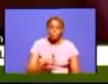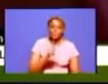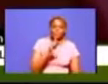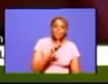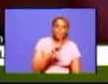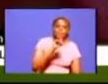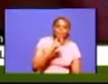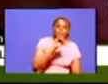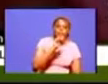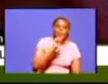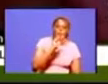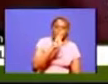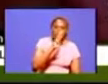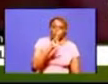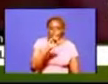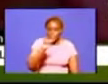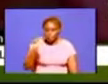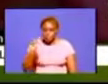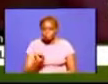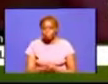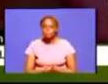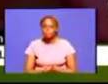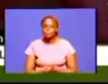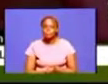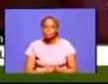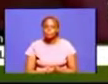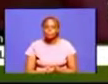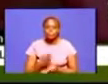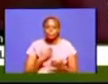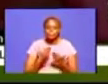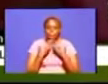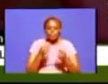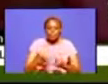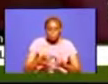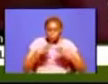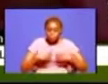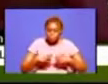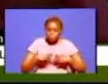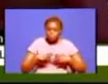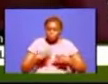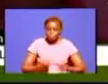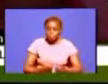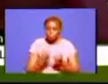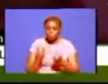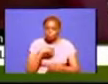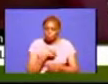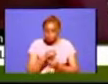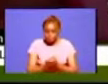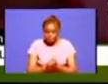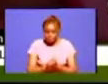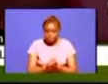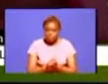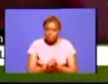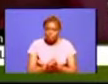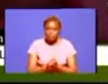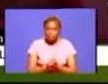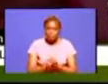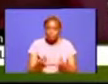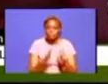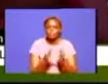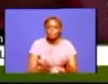Speaker, I would also want to thank special people who came in to support us. I want to also take this opportunity